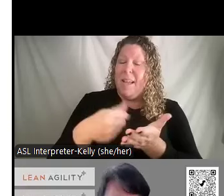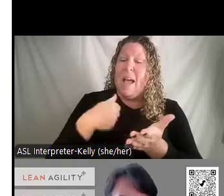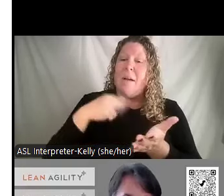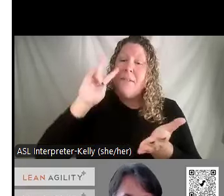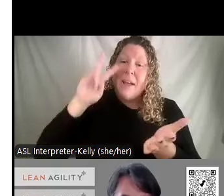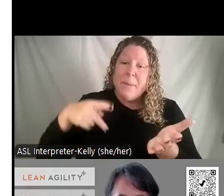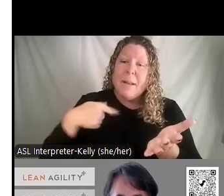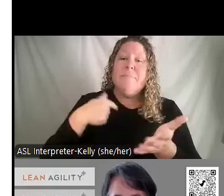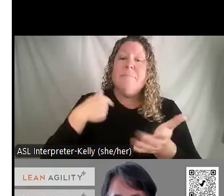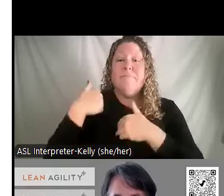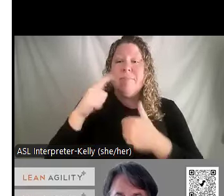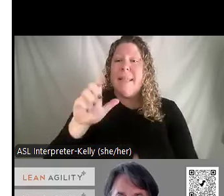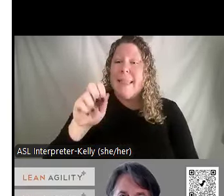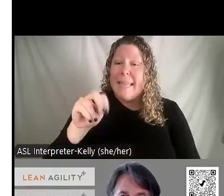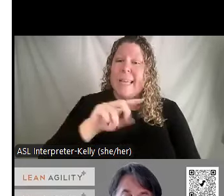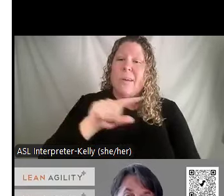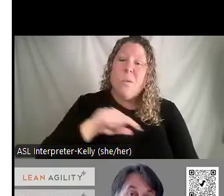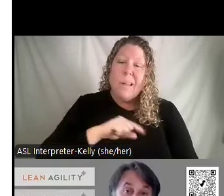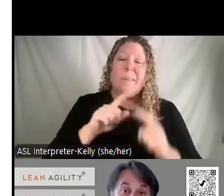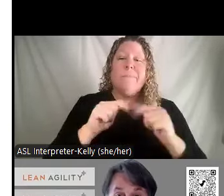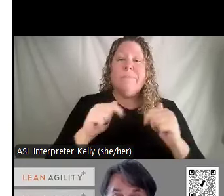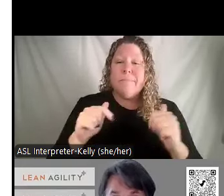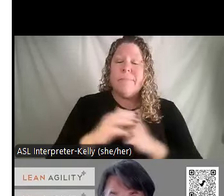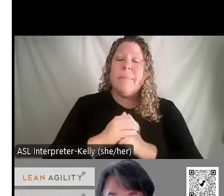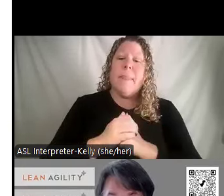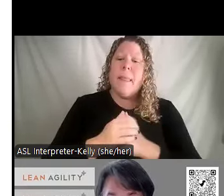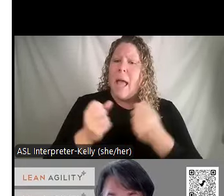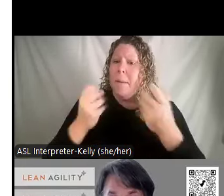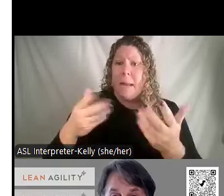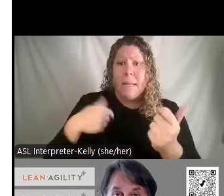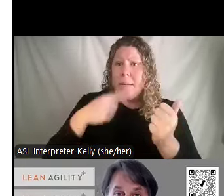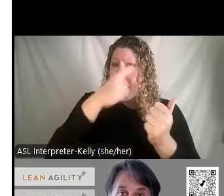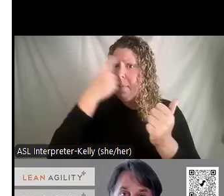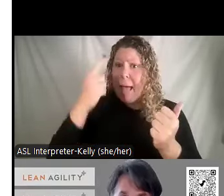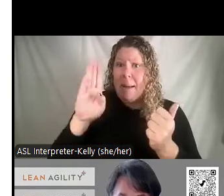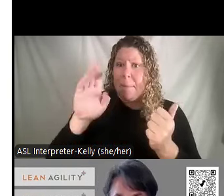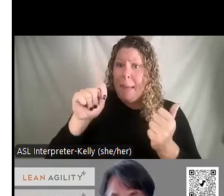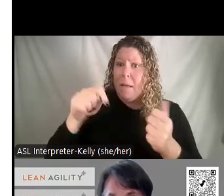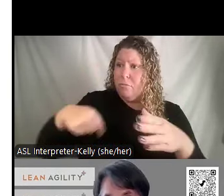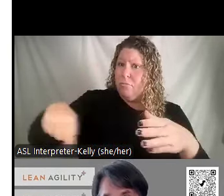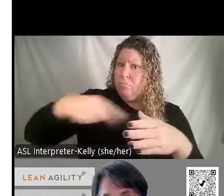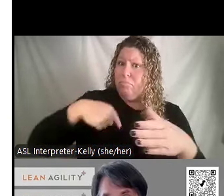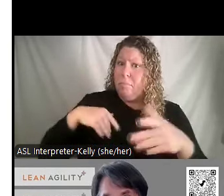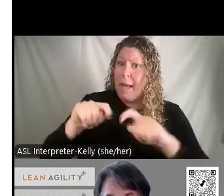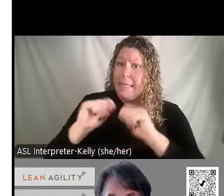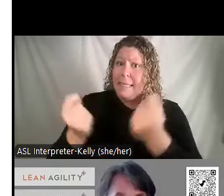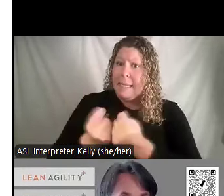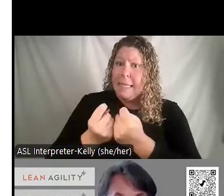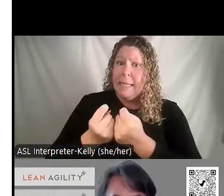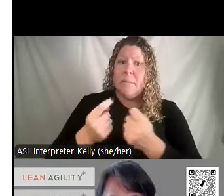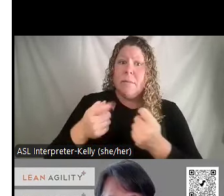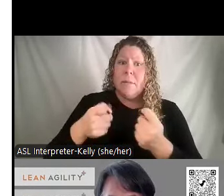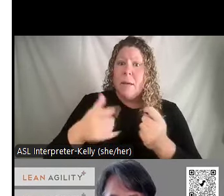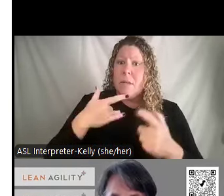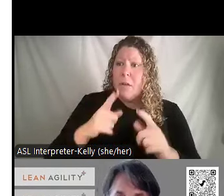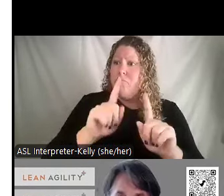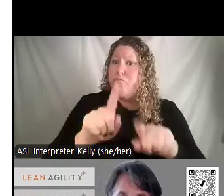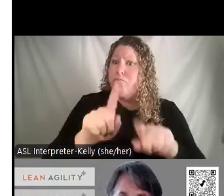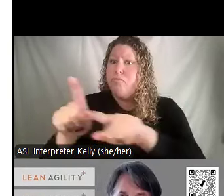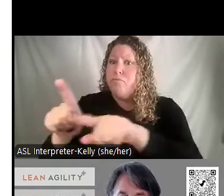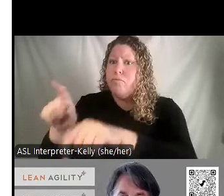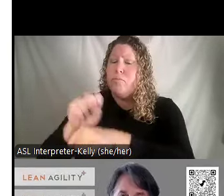charge of quality, a bunch of other things. And I had a bunch of black belts on our team that would go around, they'd work, they'd see what was going on in